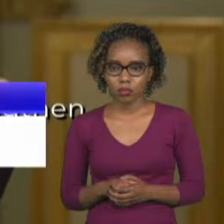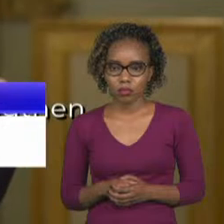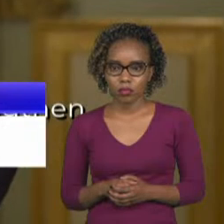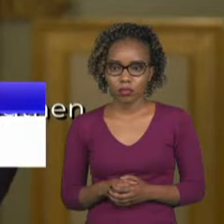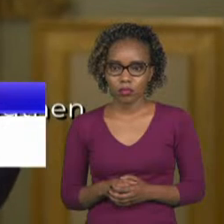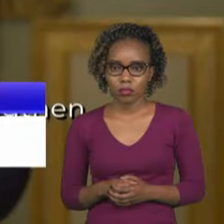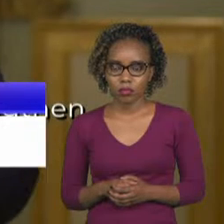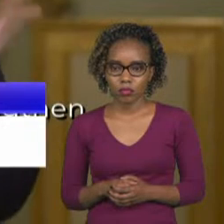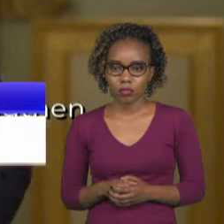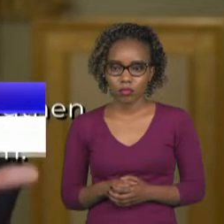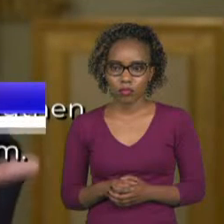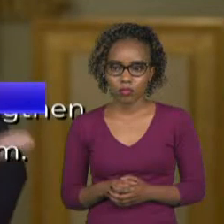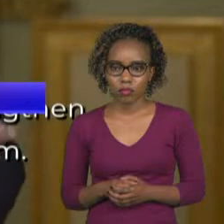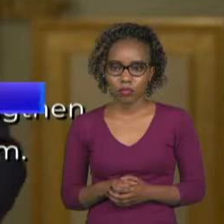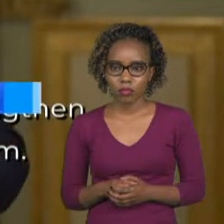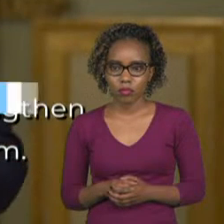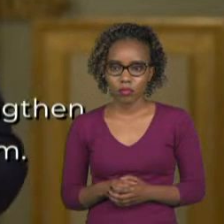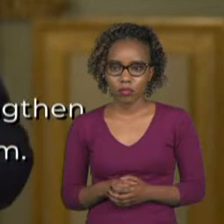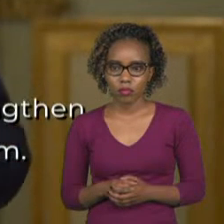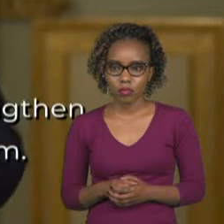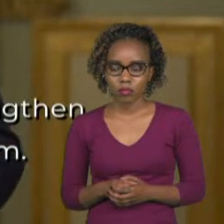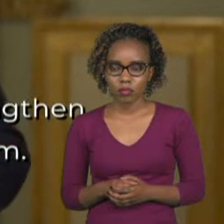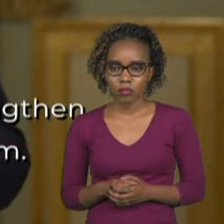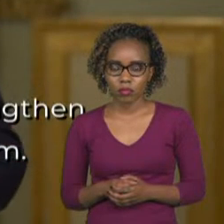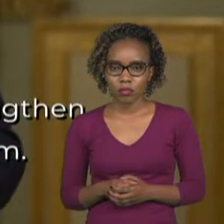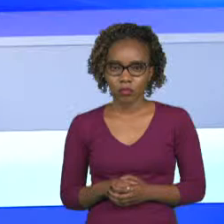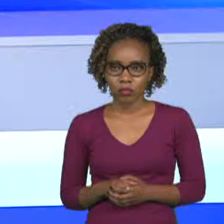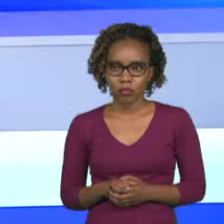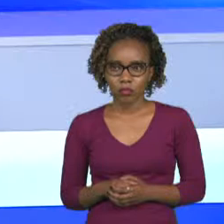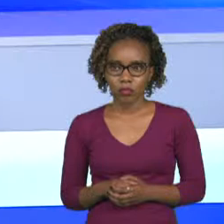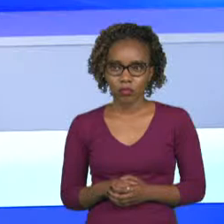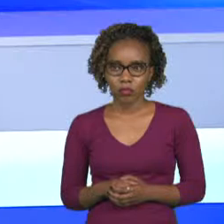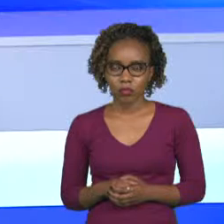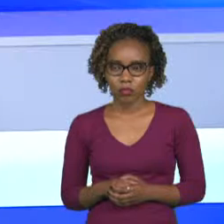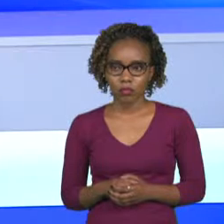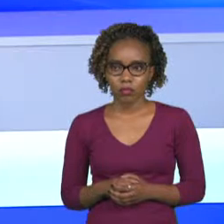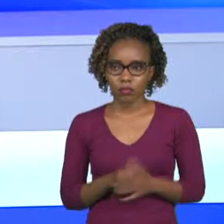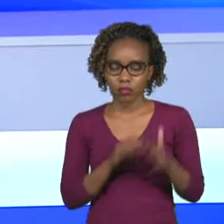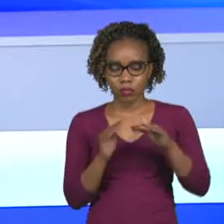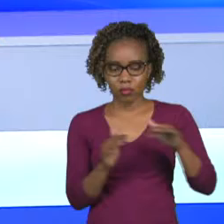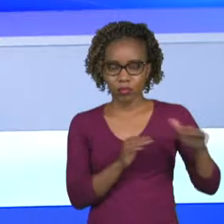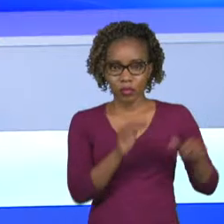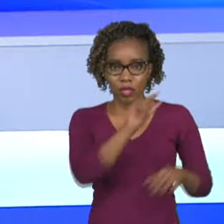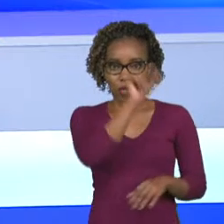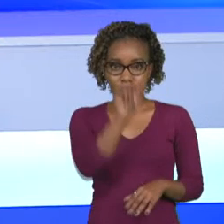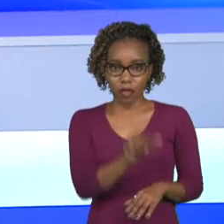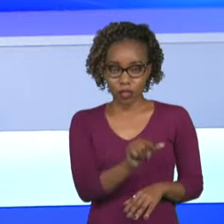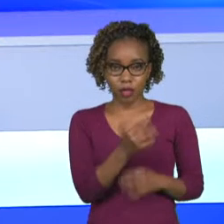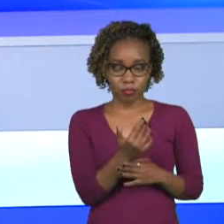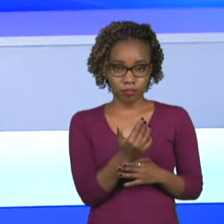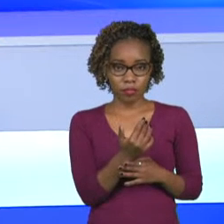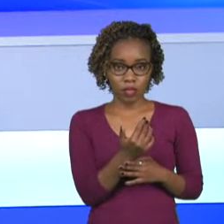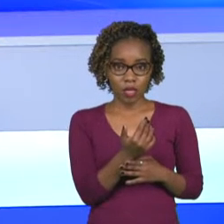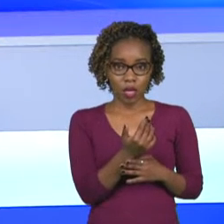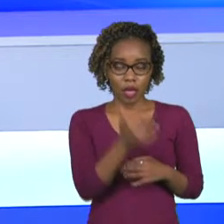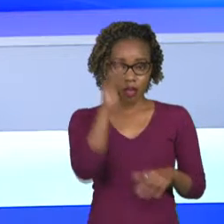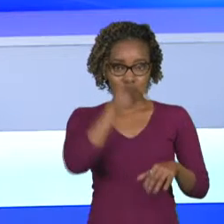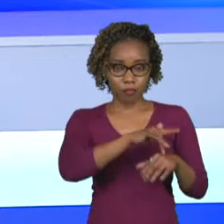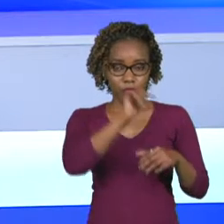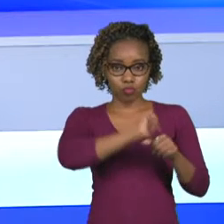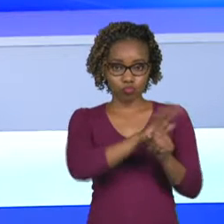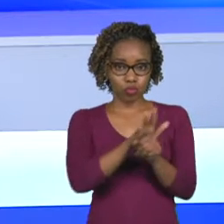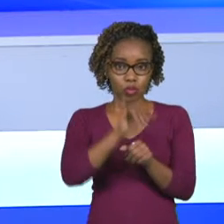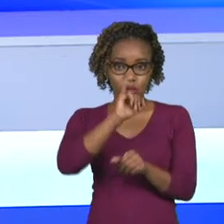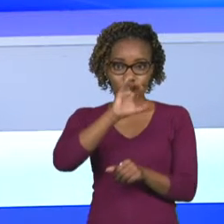renforcer, parfois reconstruire leur système de santé primaire. As Italy faces a second wave of coronavirus, the intensive